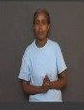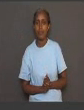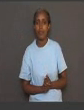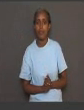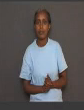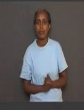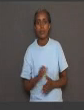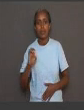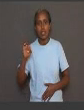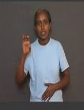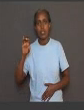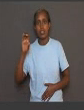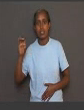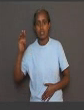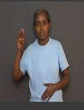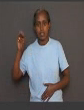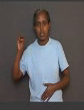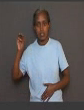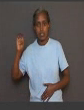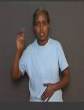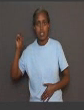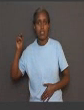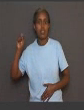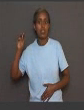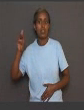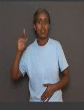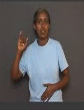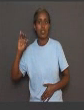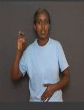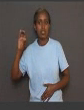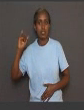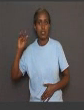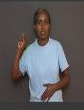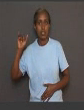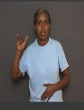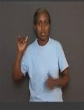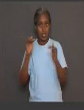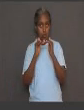The eccentricity is c over a.